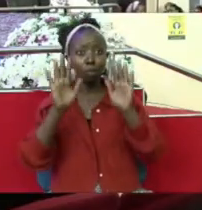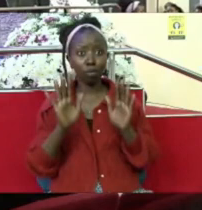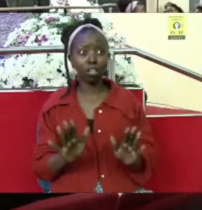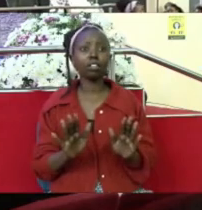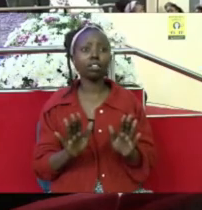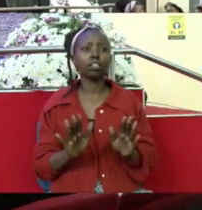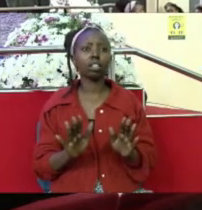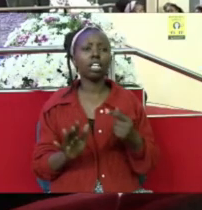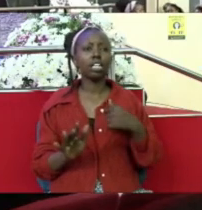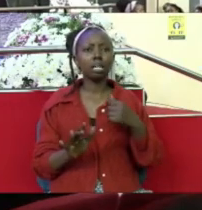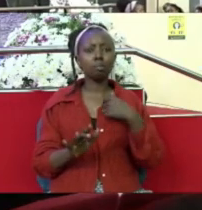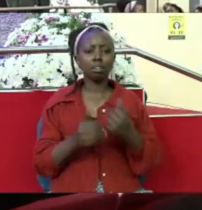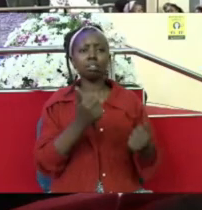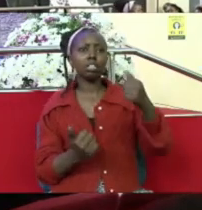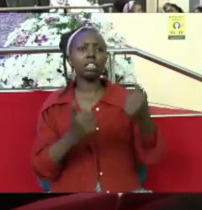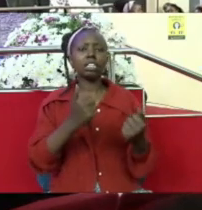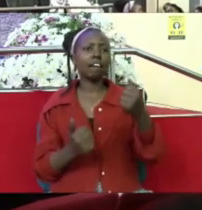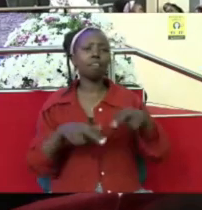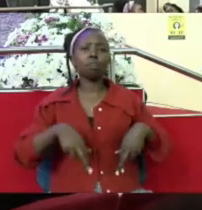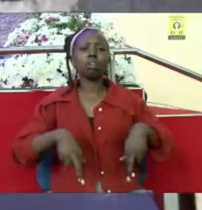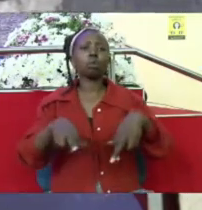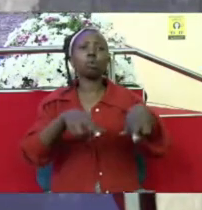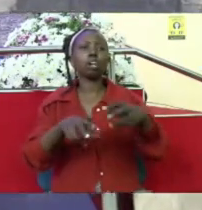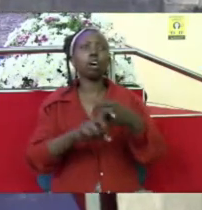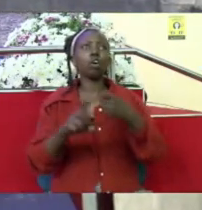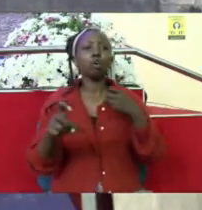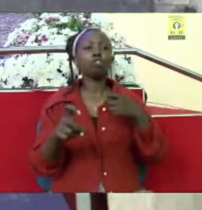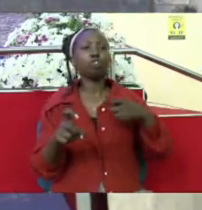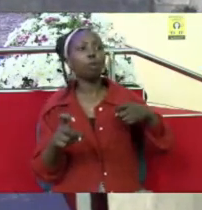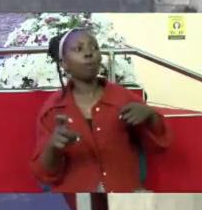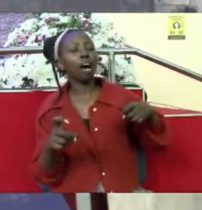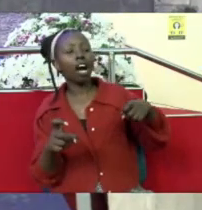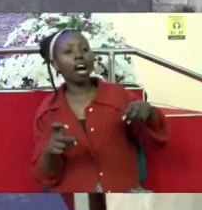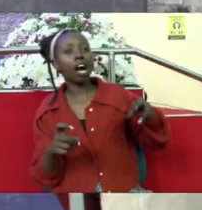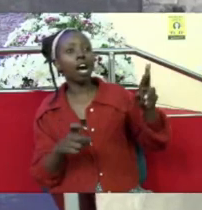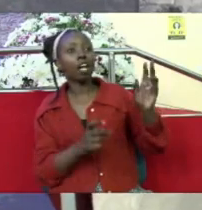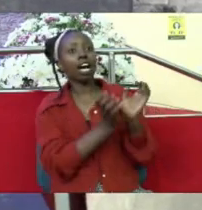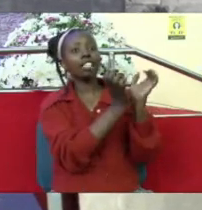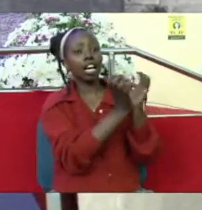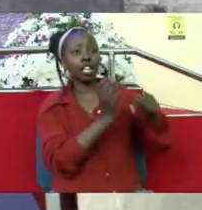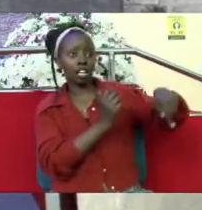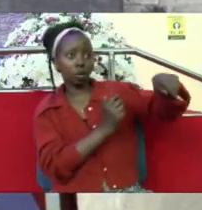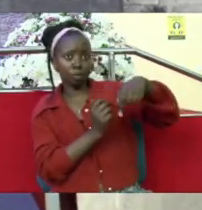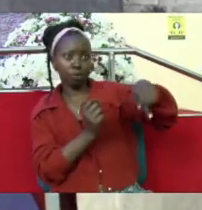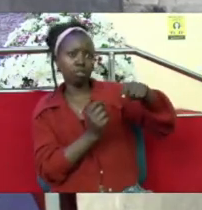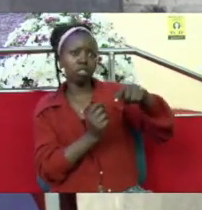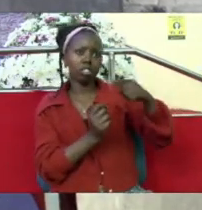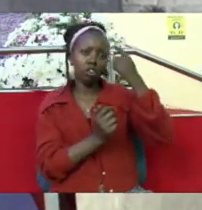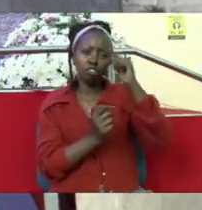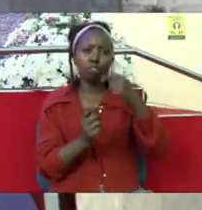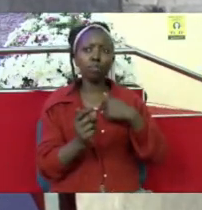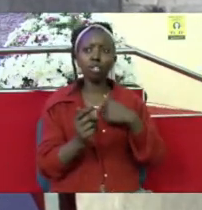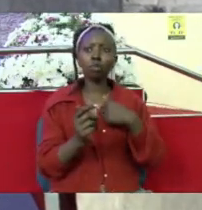I'm driving on the highway, ninapoendesha katika highway, I'm coming from the Roysambu roundabout. Pale kwa roundabout ya Roysambu. For me to get into the road,